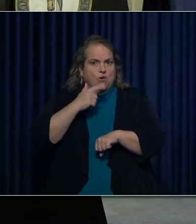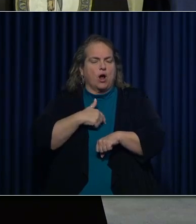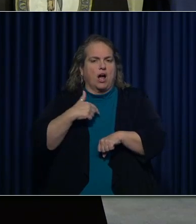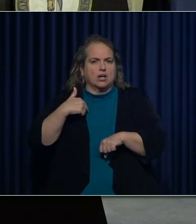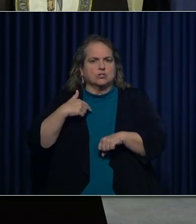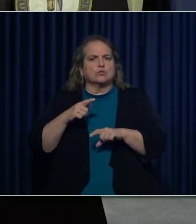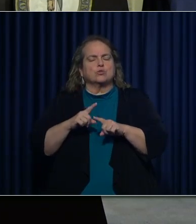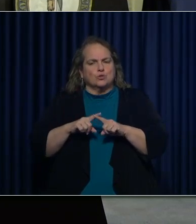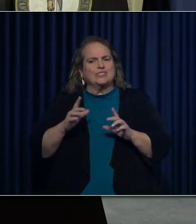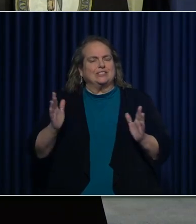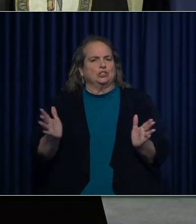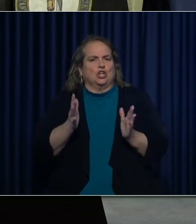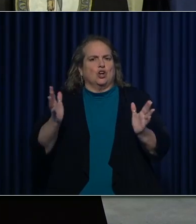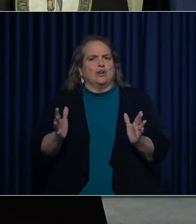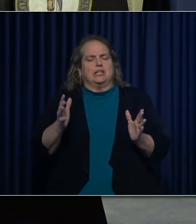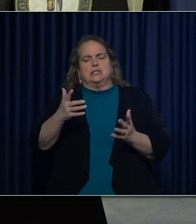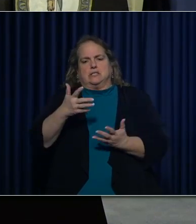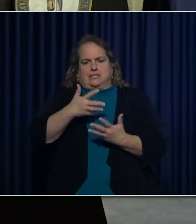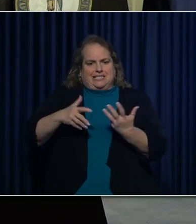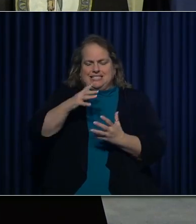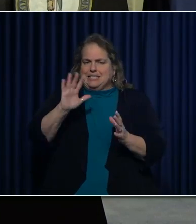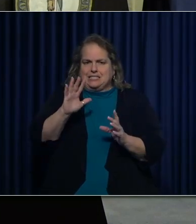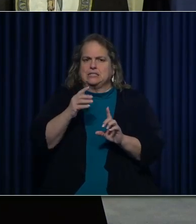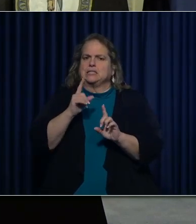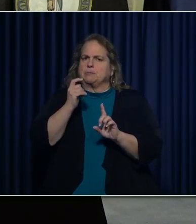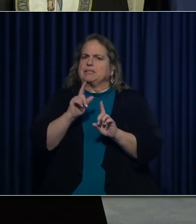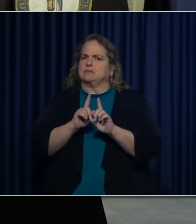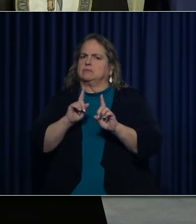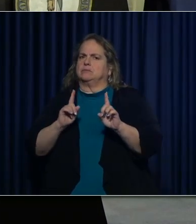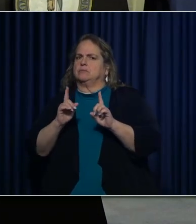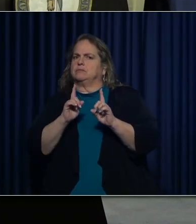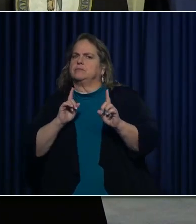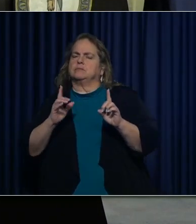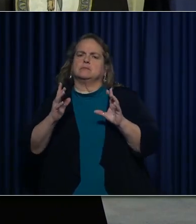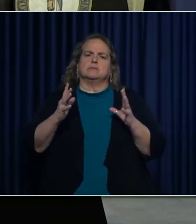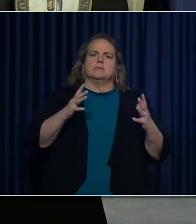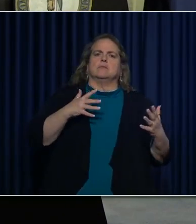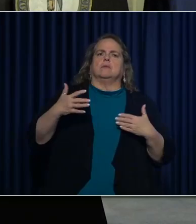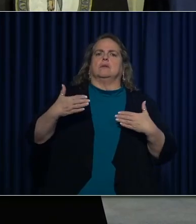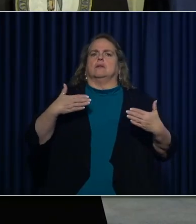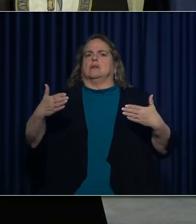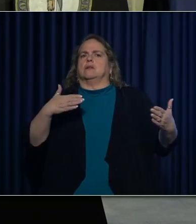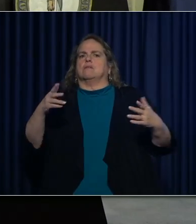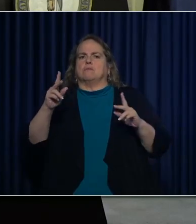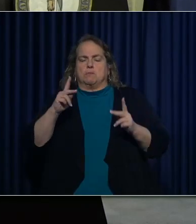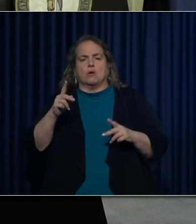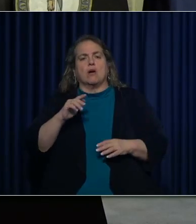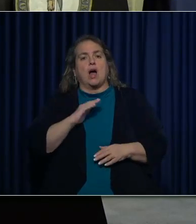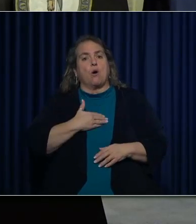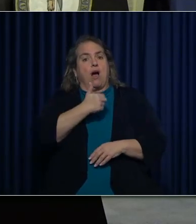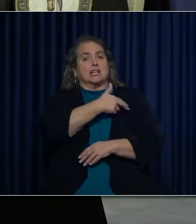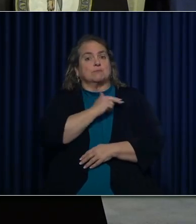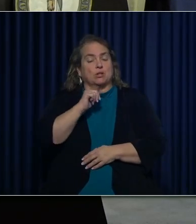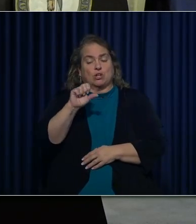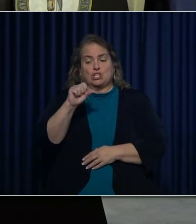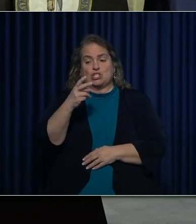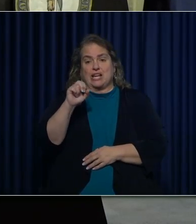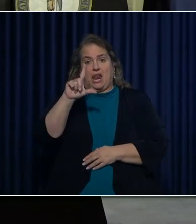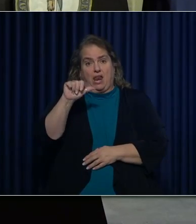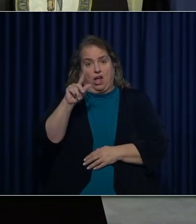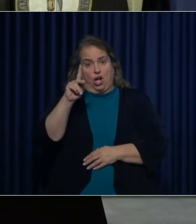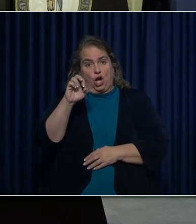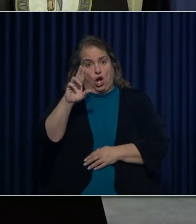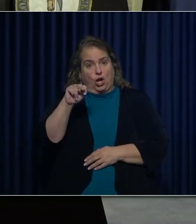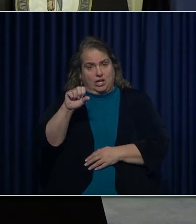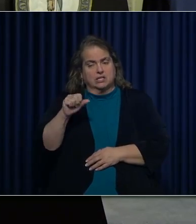social distancing. We worked this morning with the community partners, and the hospital CEO, Sheila Kearns, and I worked